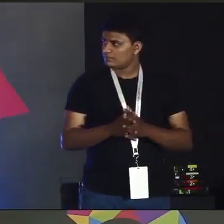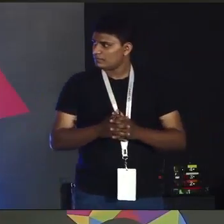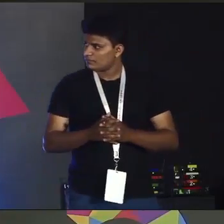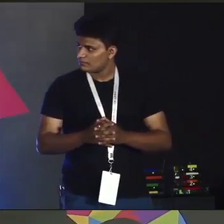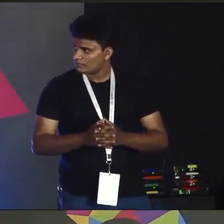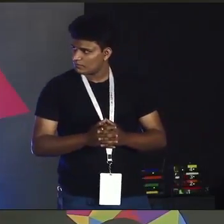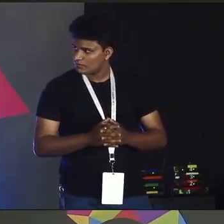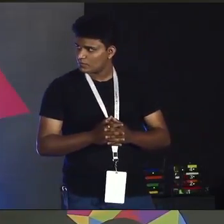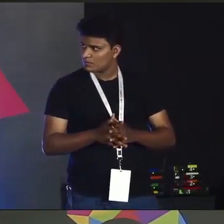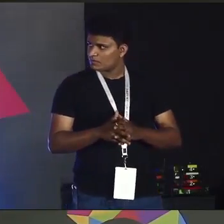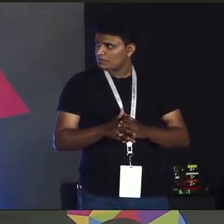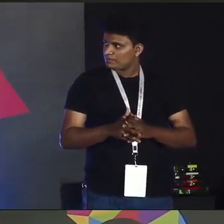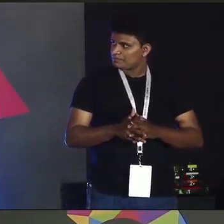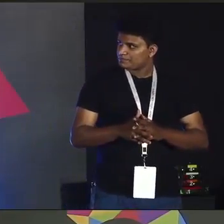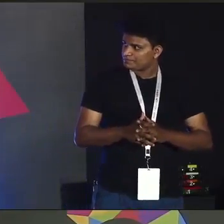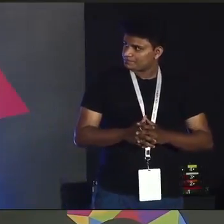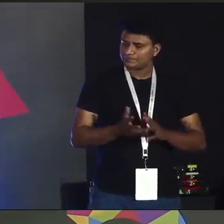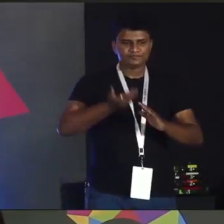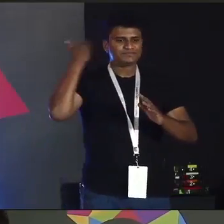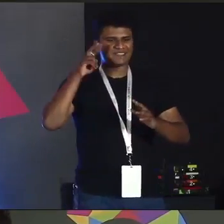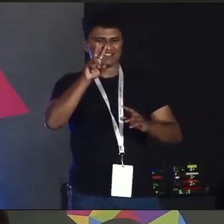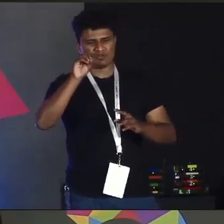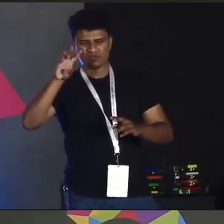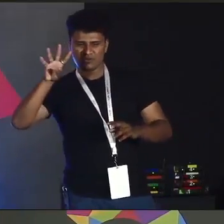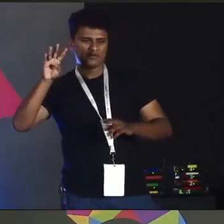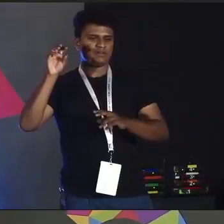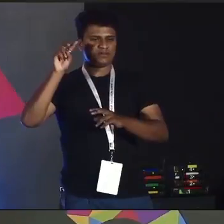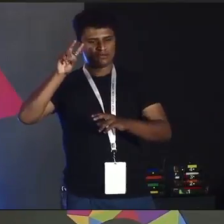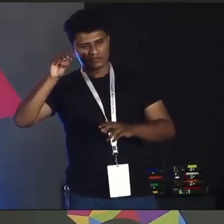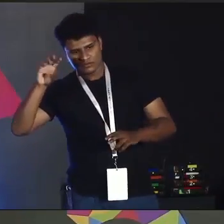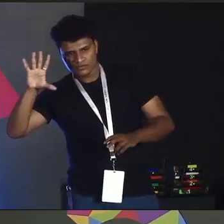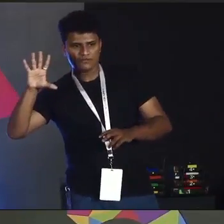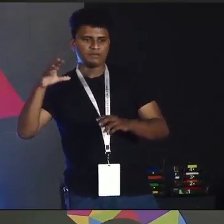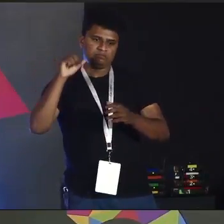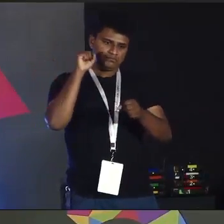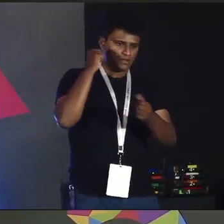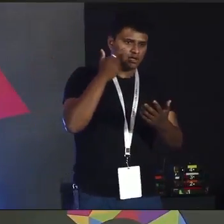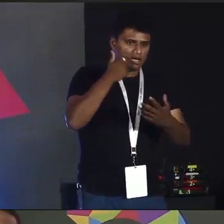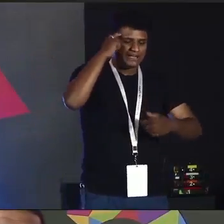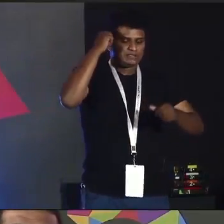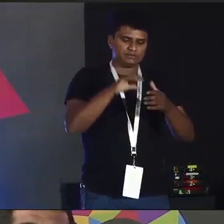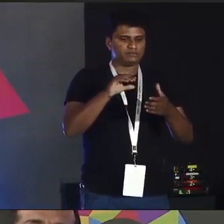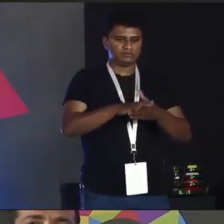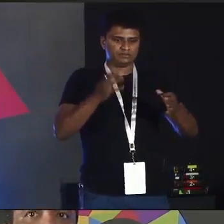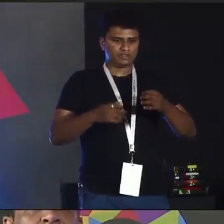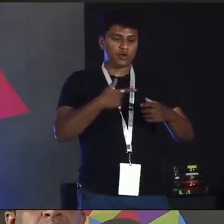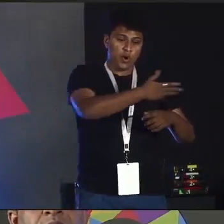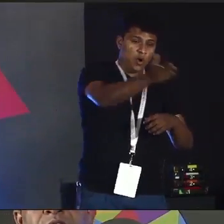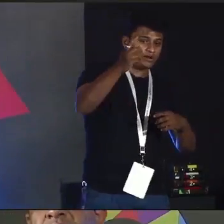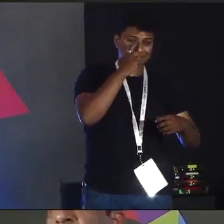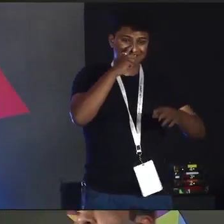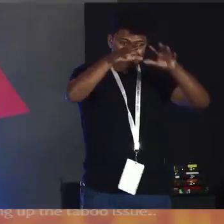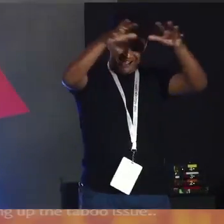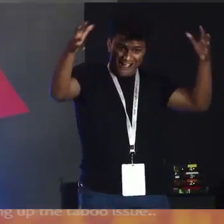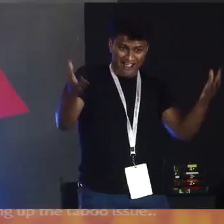When we were working on cloth in 2004-05, we raised a very basic issue. We said that every single woman across the globe needs a piece of cloth,